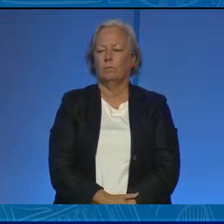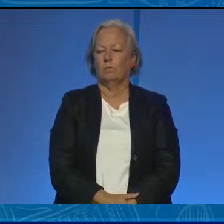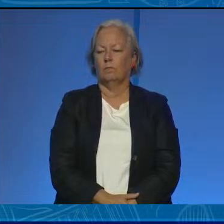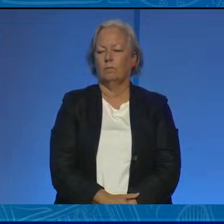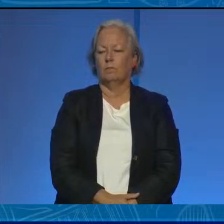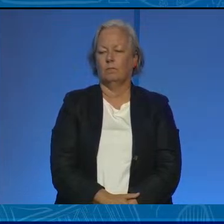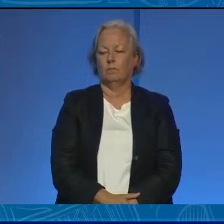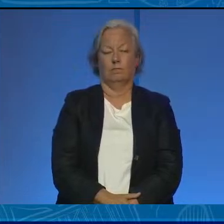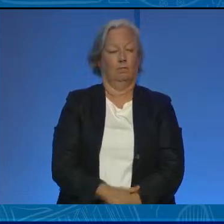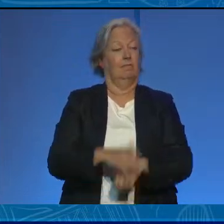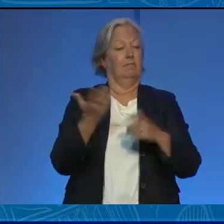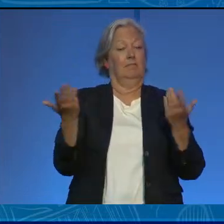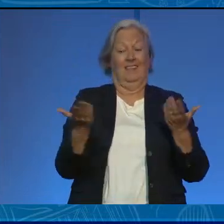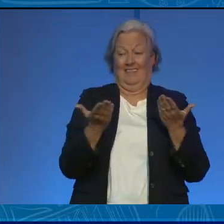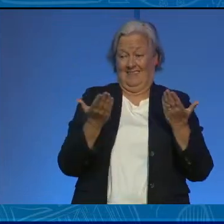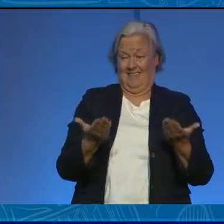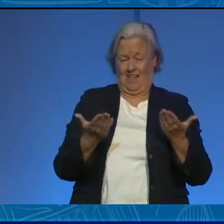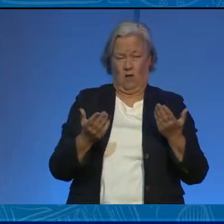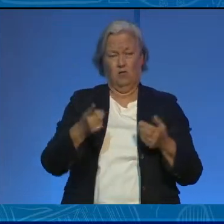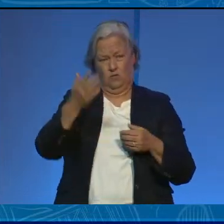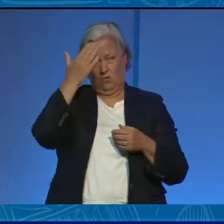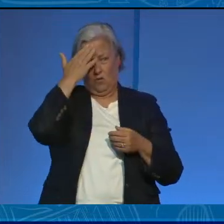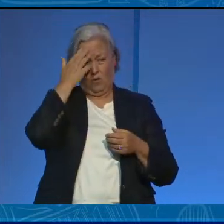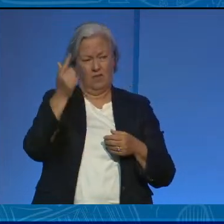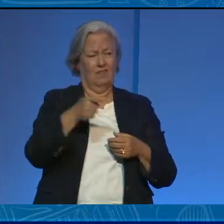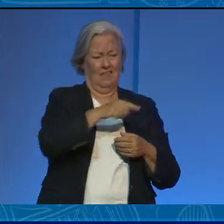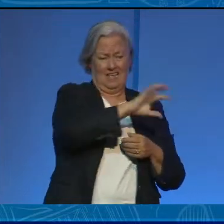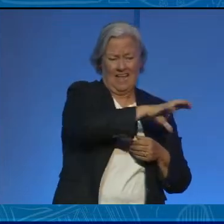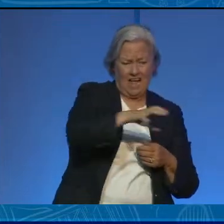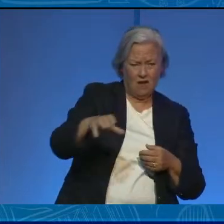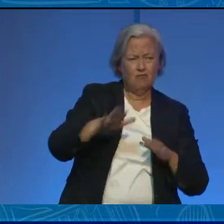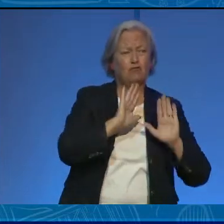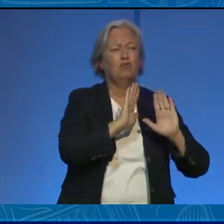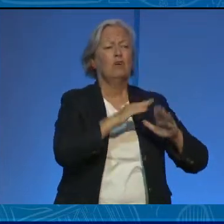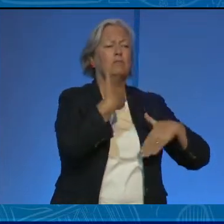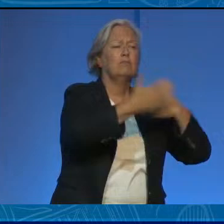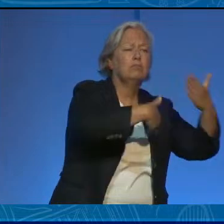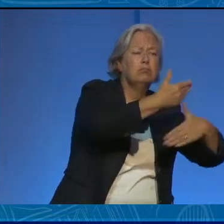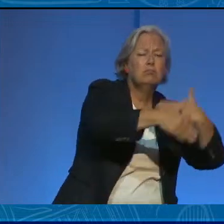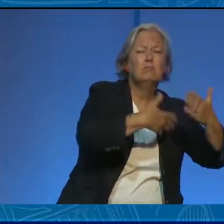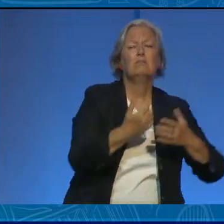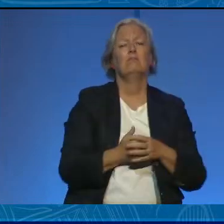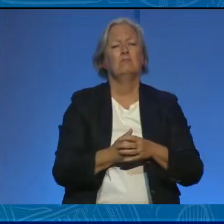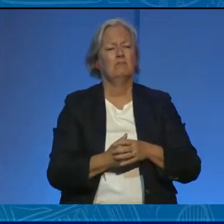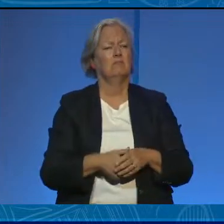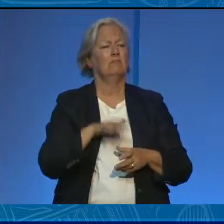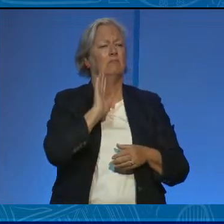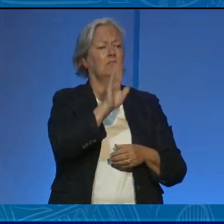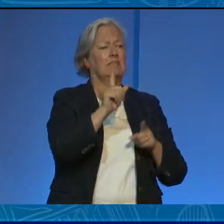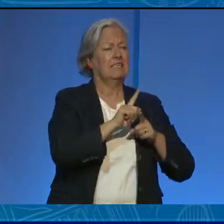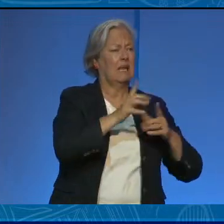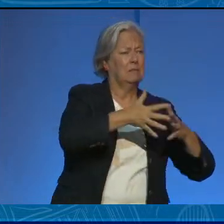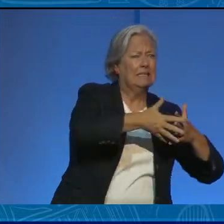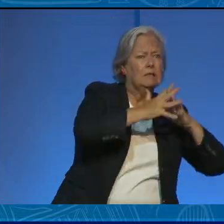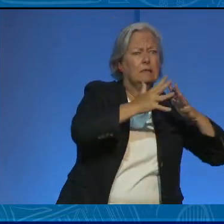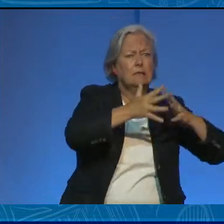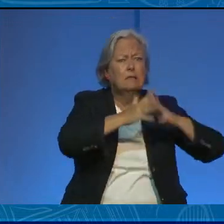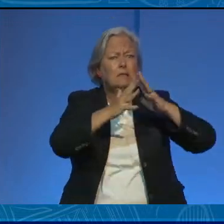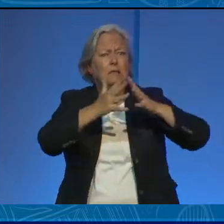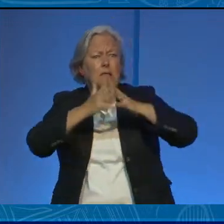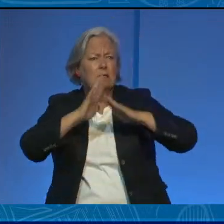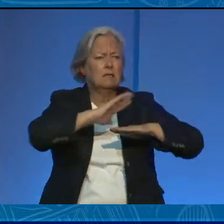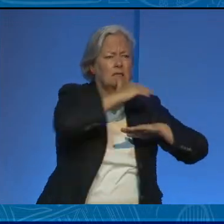As we do now, that our country's journey through prevention, recovery, and resilience may be